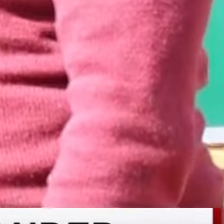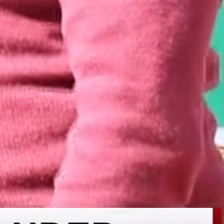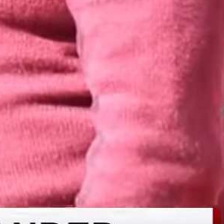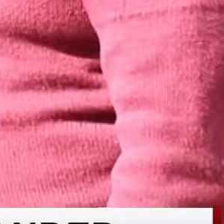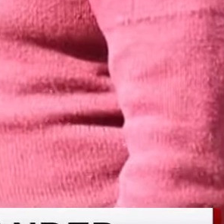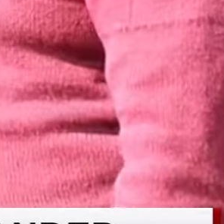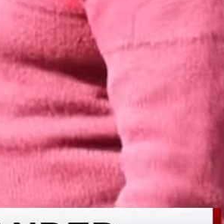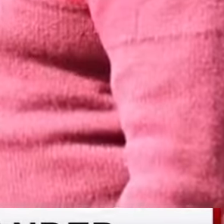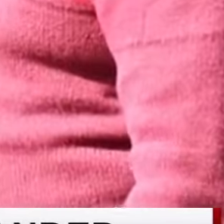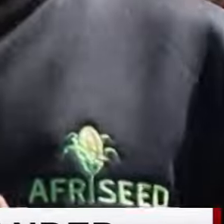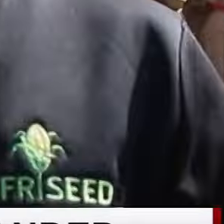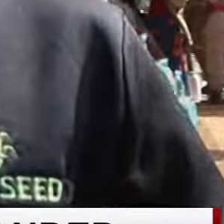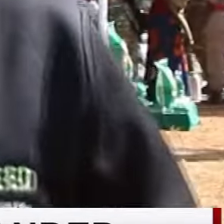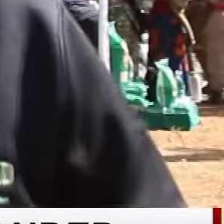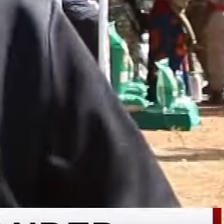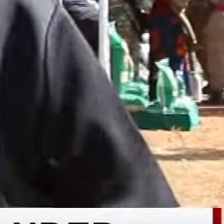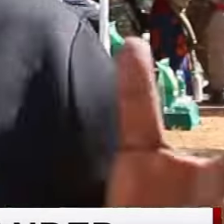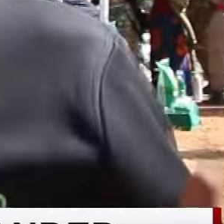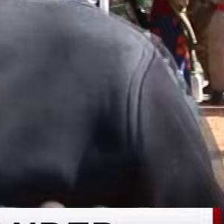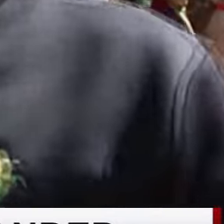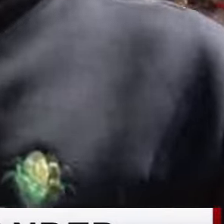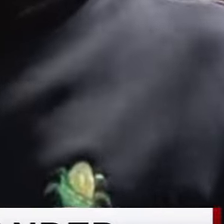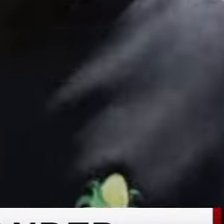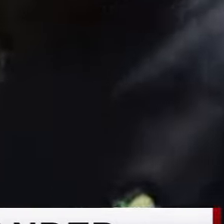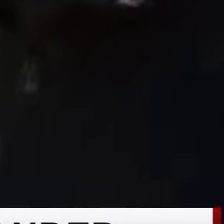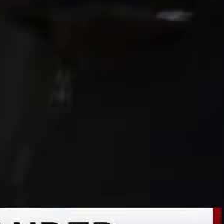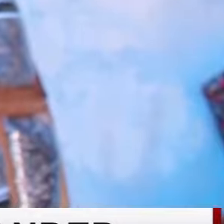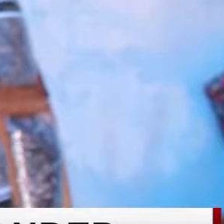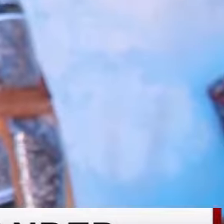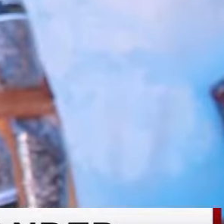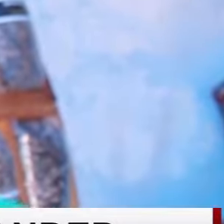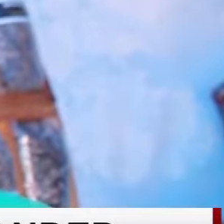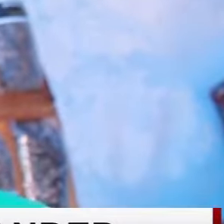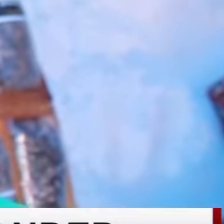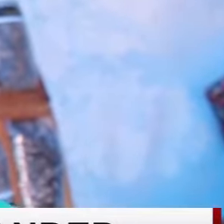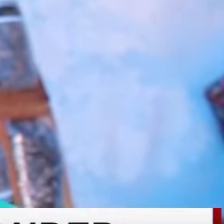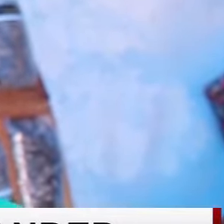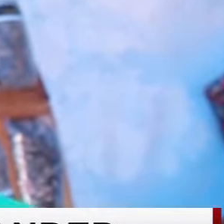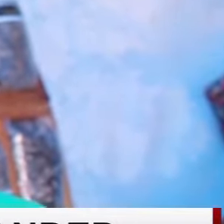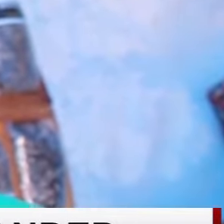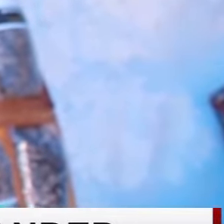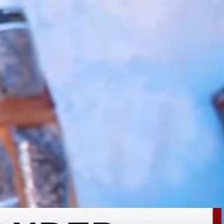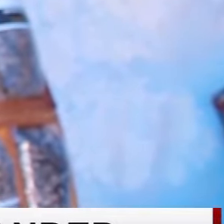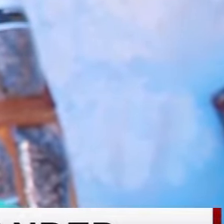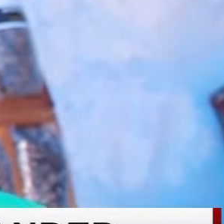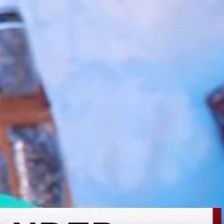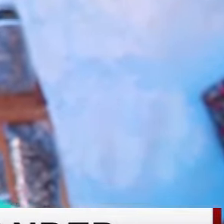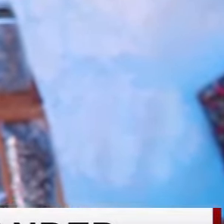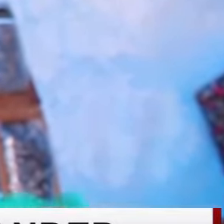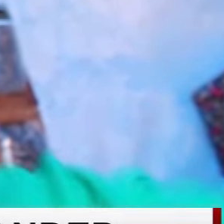some agro-enthusiasts and exhibitors at the event. Women are doing, our women are also into